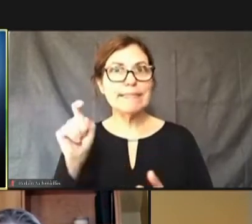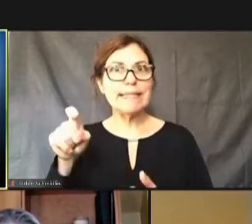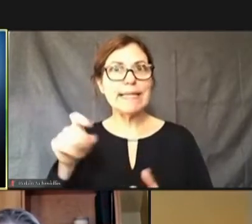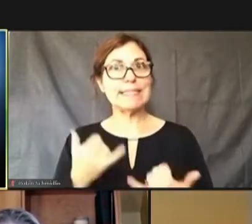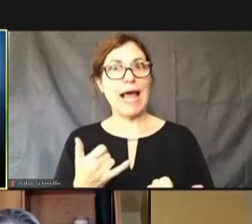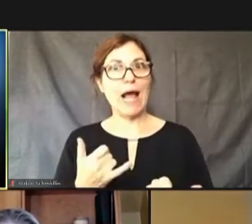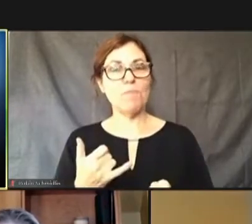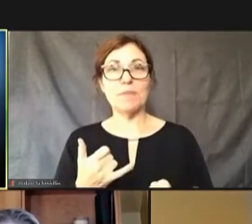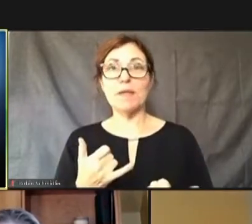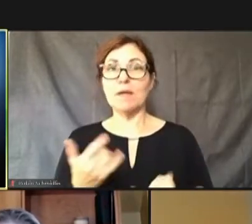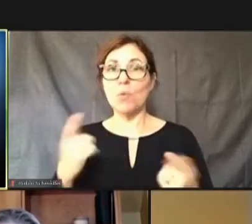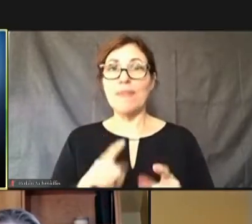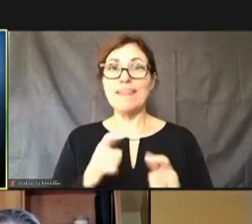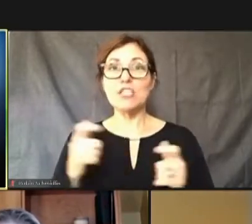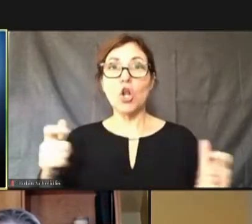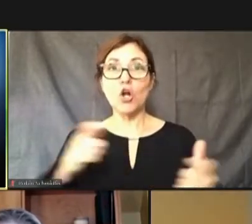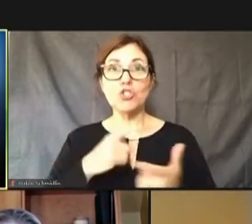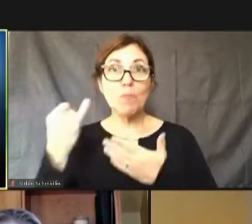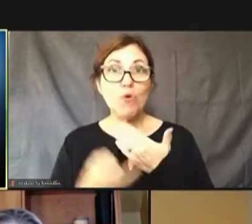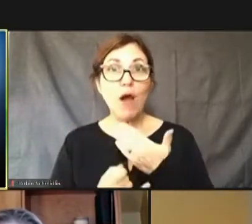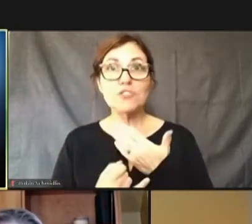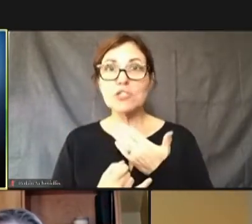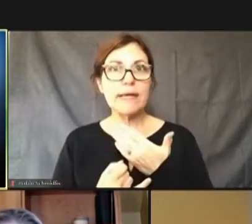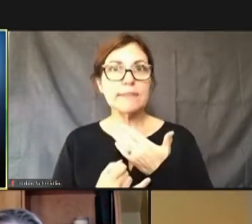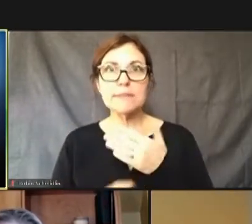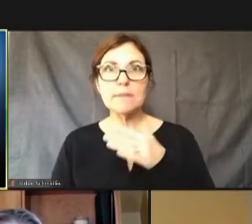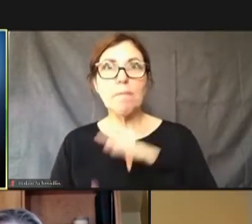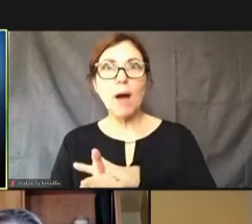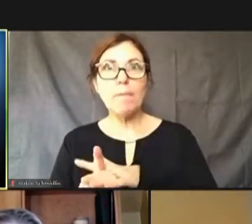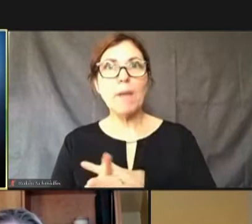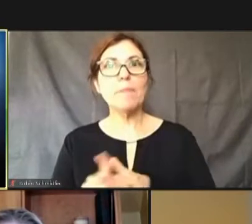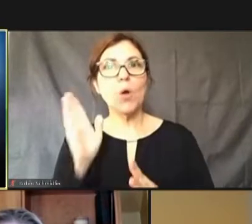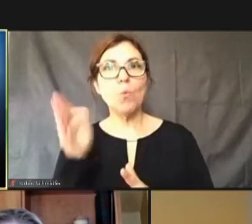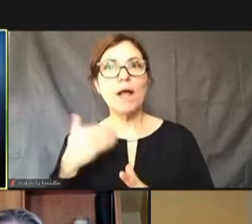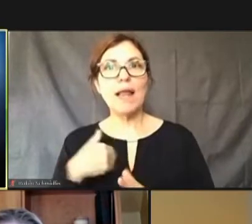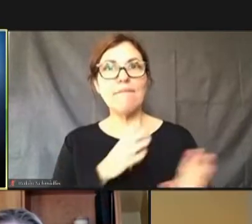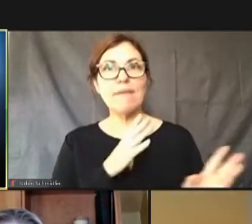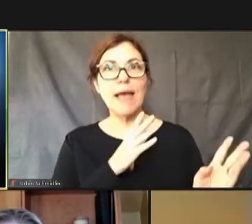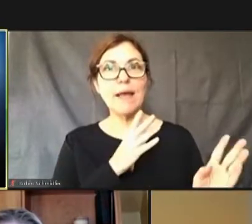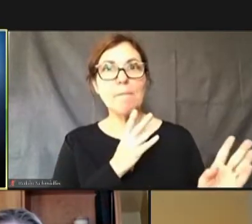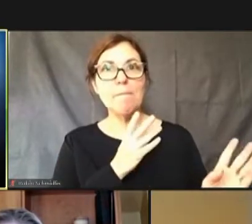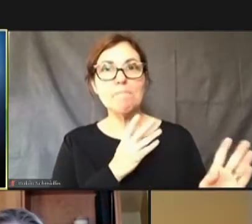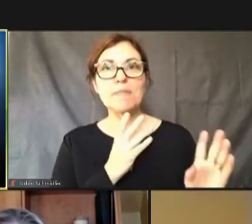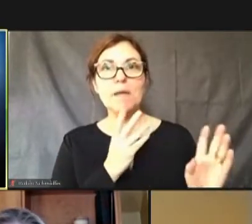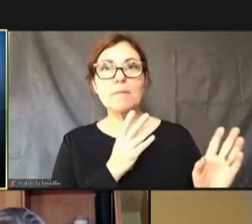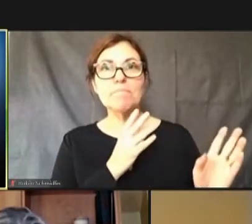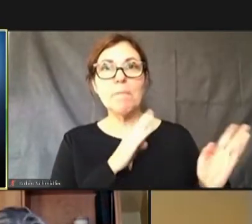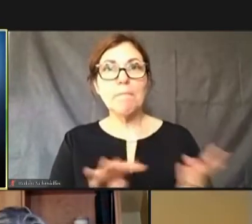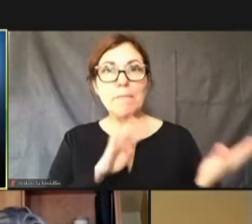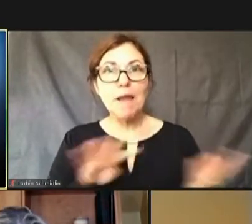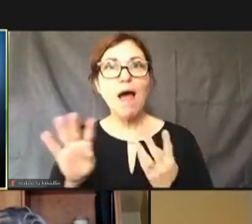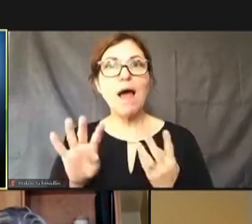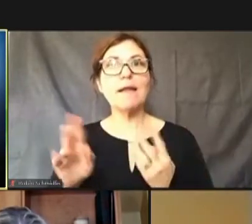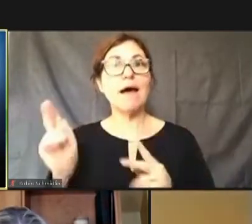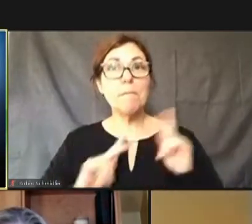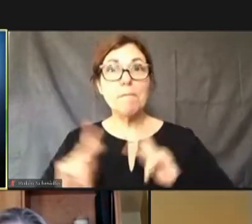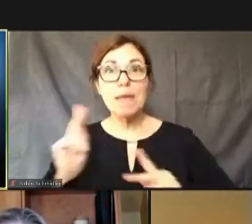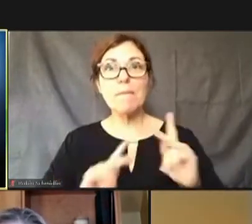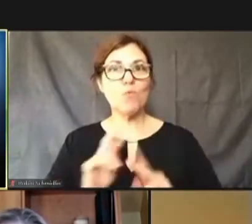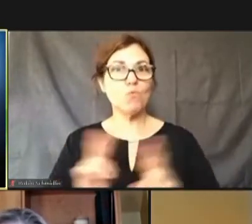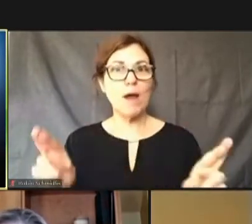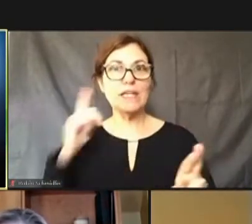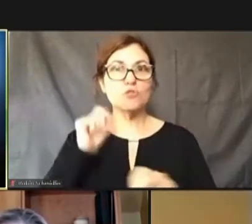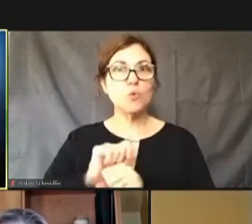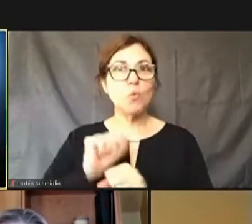approach. So we do have that pipeline. And something that I feel strongly about is I want our ratepayers to have an opportunity to either work at PWSA